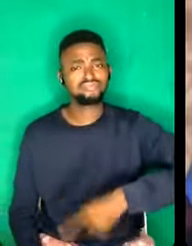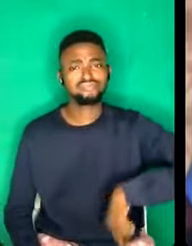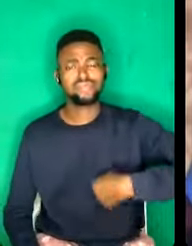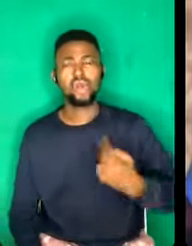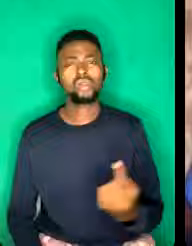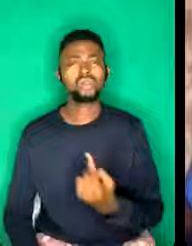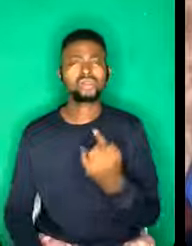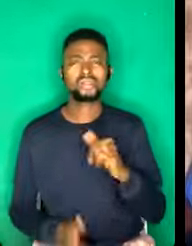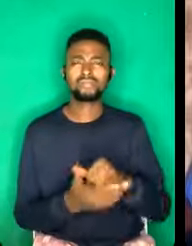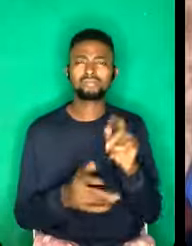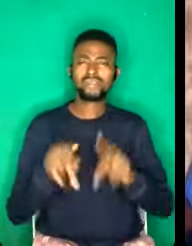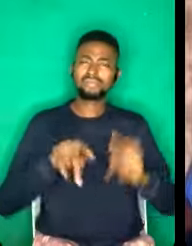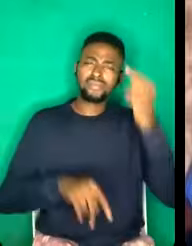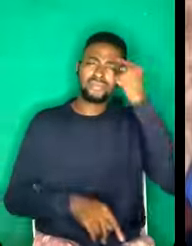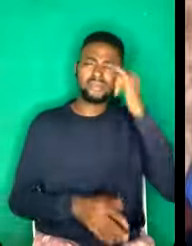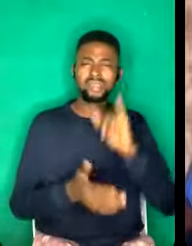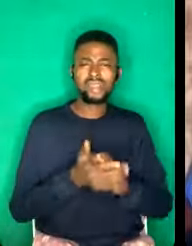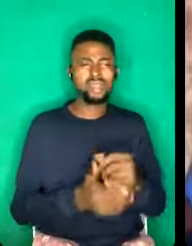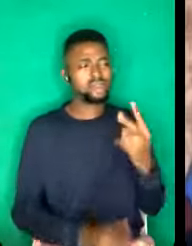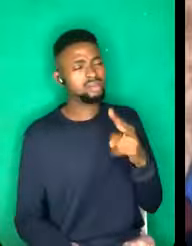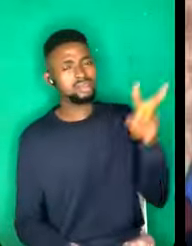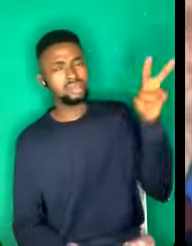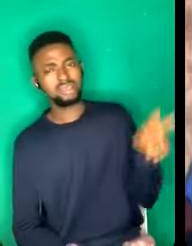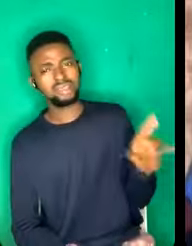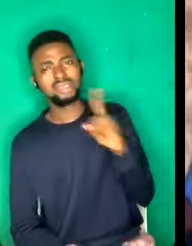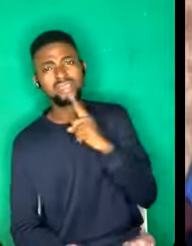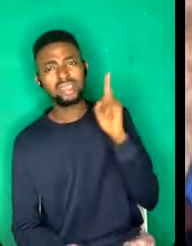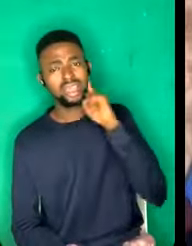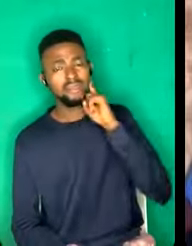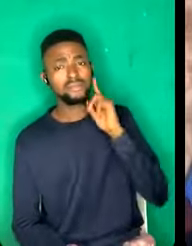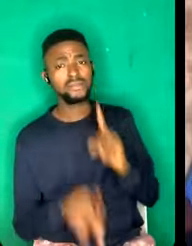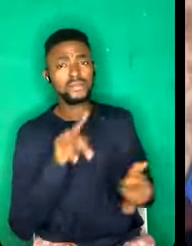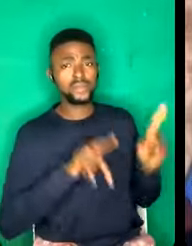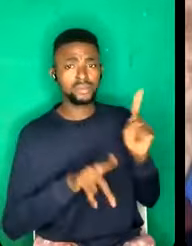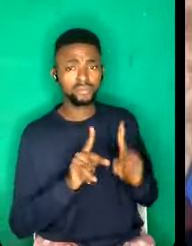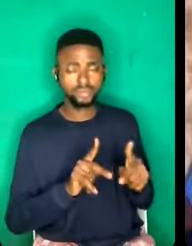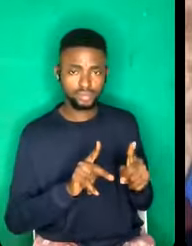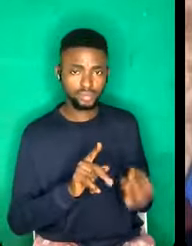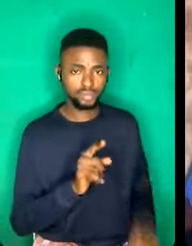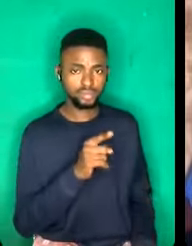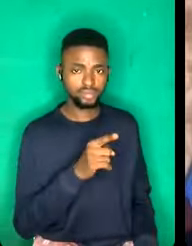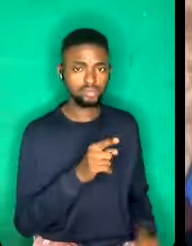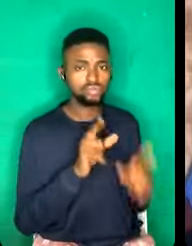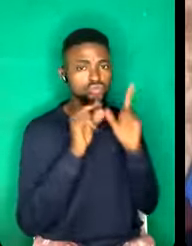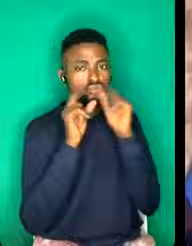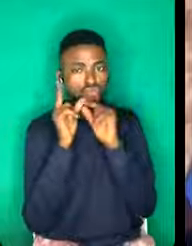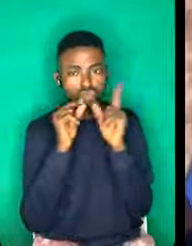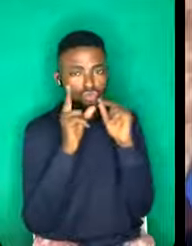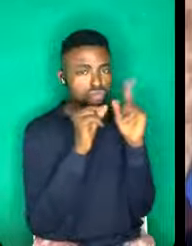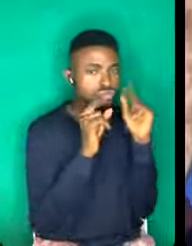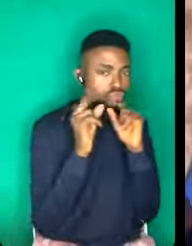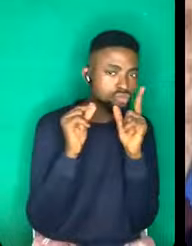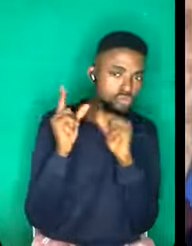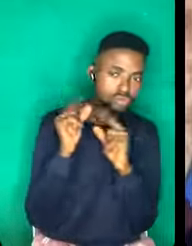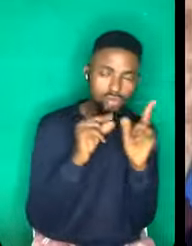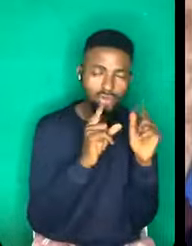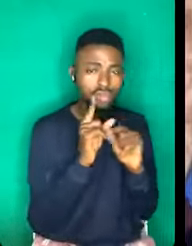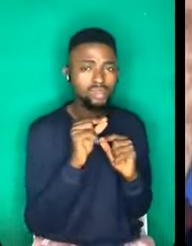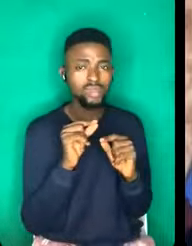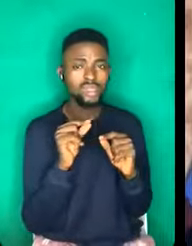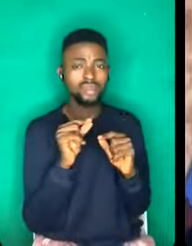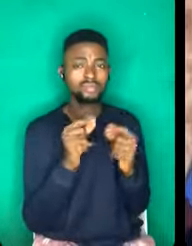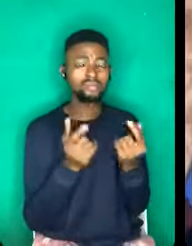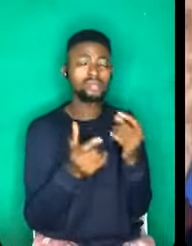persons, they like, what do you call this? Gossip, aka right, in Yoruba